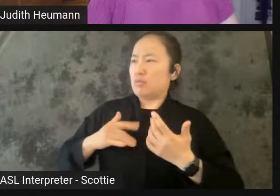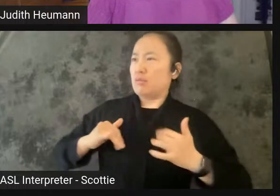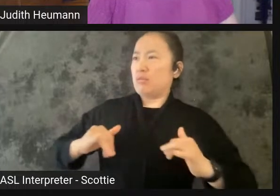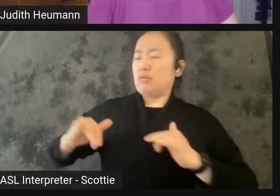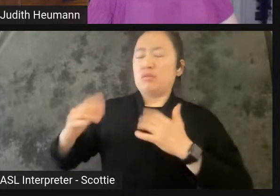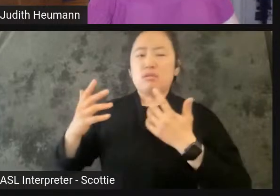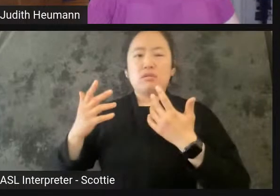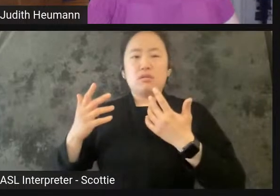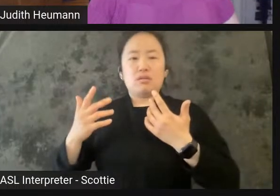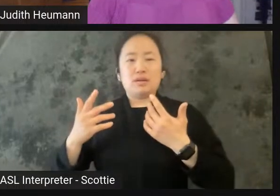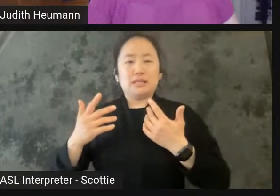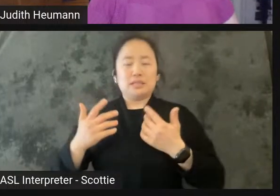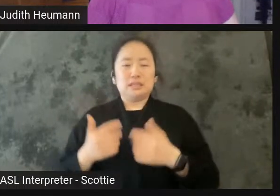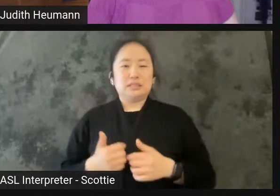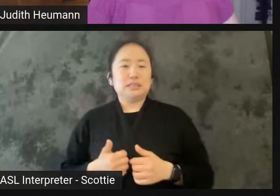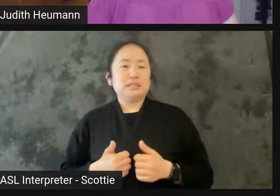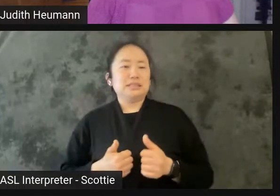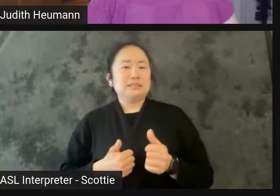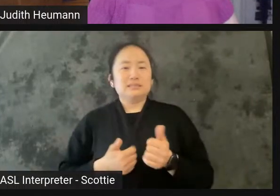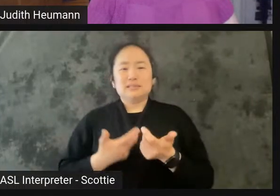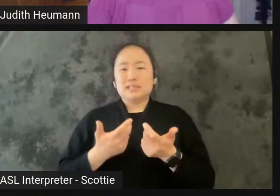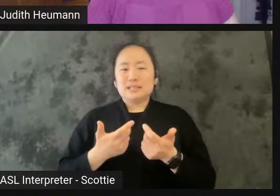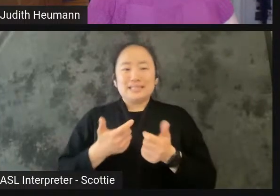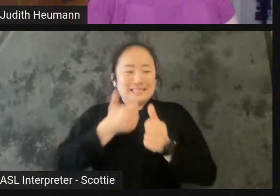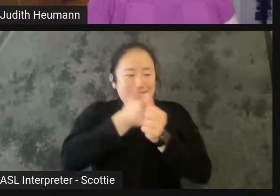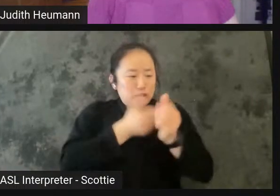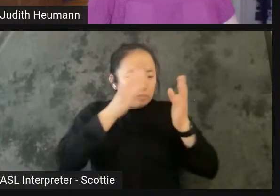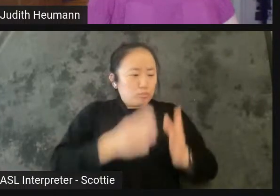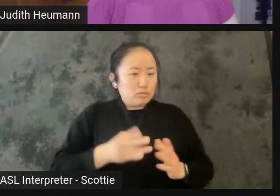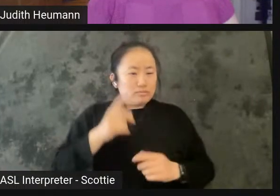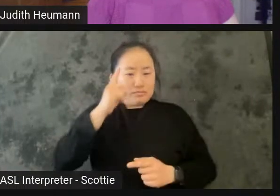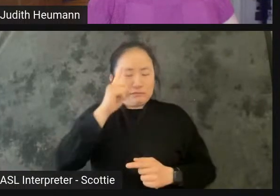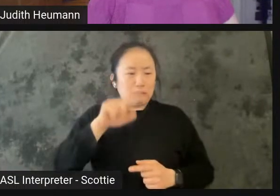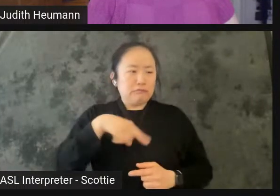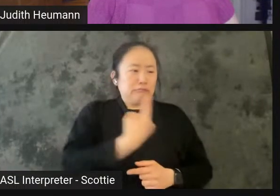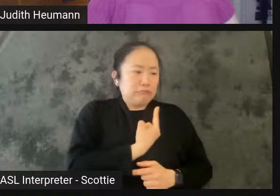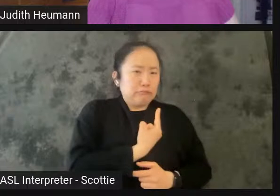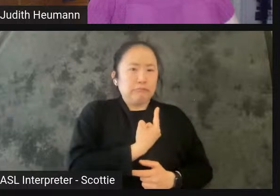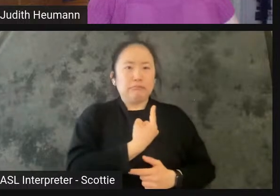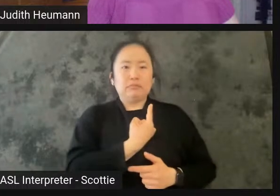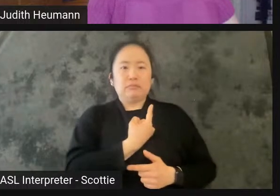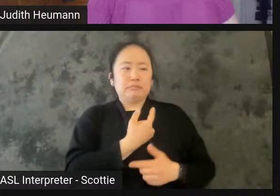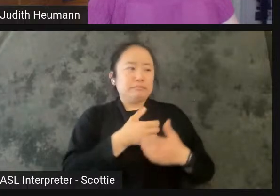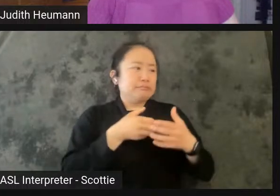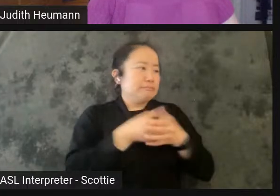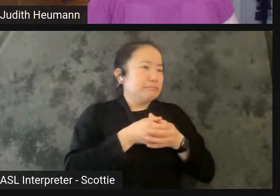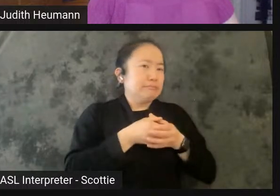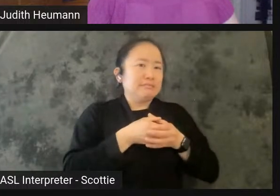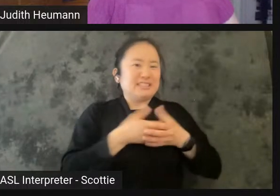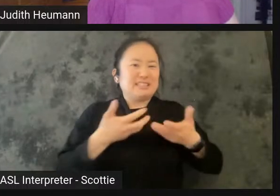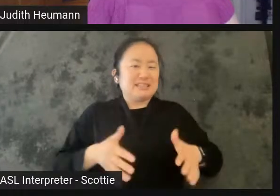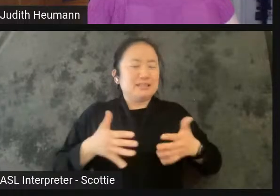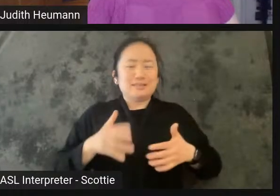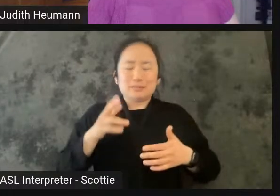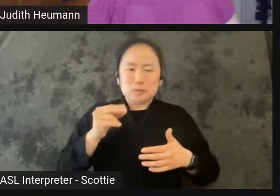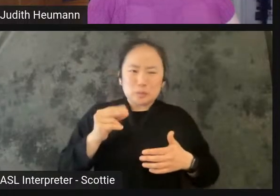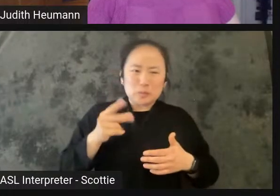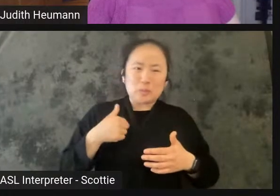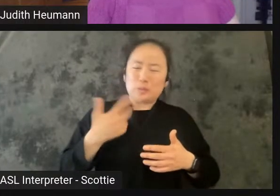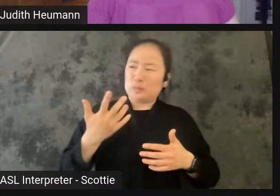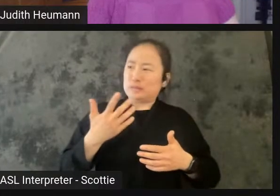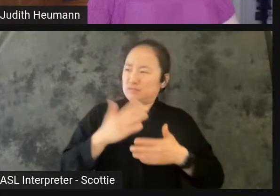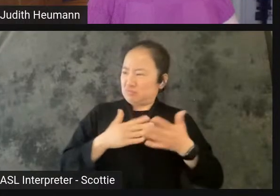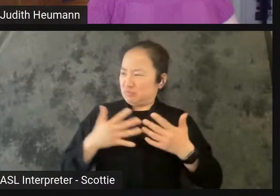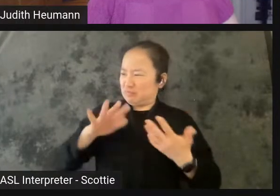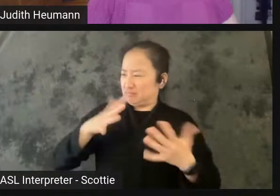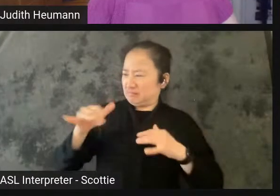at peers, colleagues, and others who were experiencing similar forms of